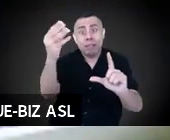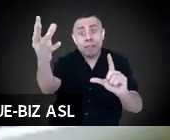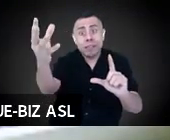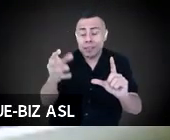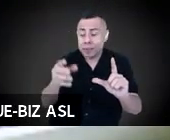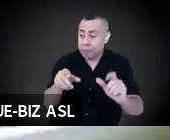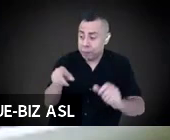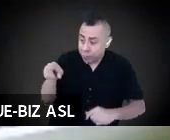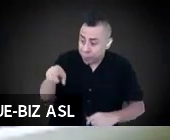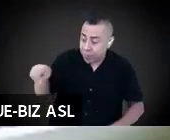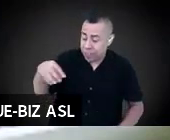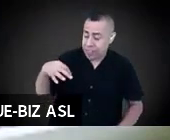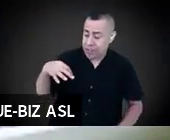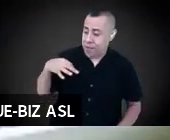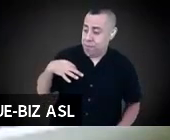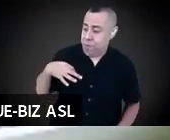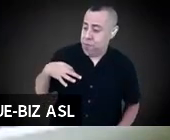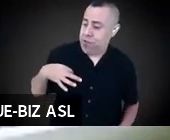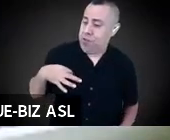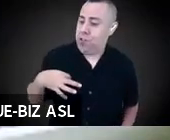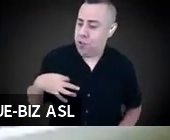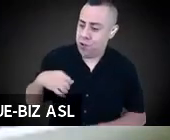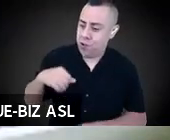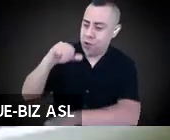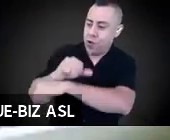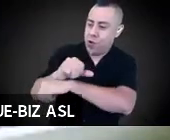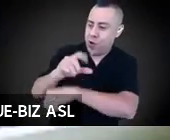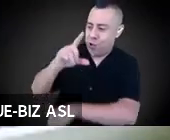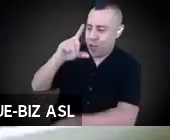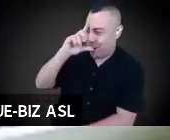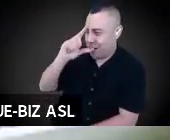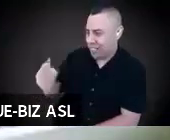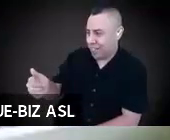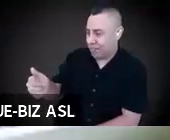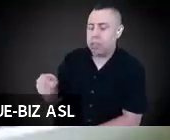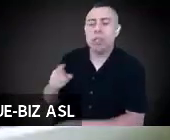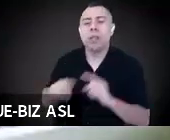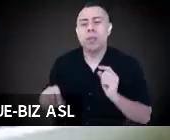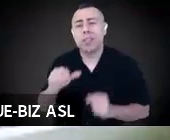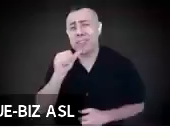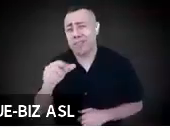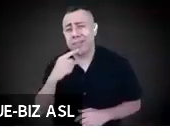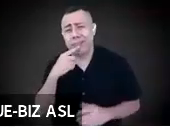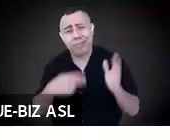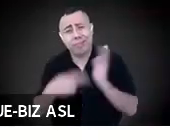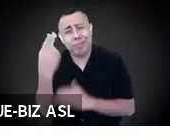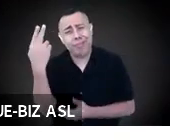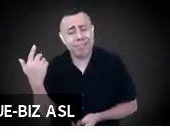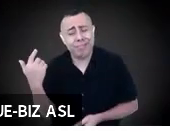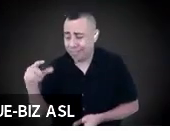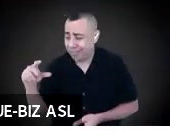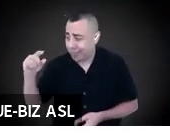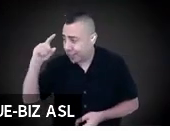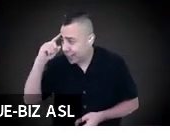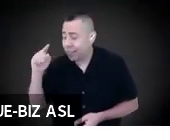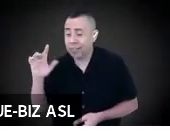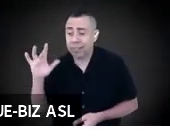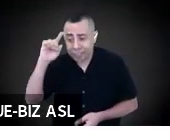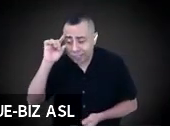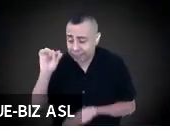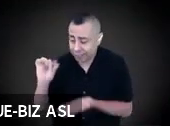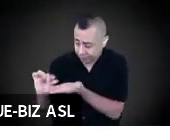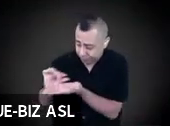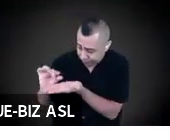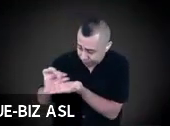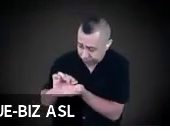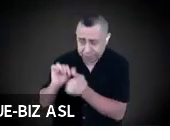will, when it's really not that. That's nothing that you could live off of. Nope. By any means. Not